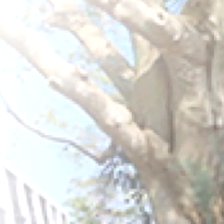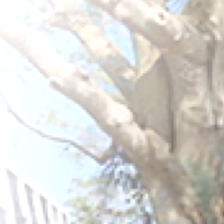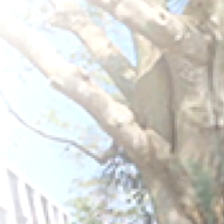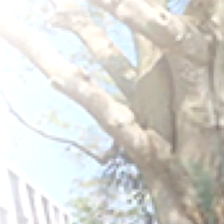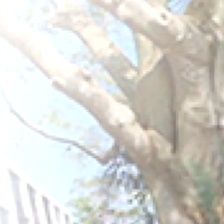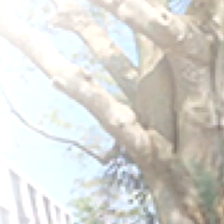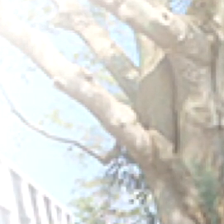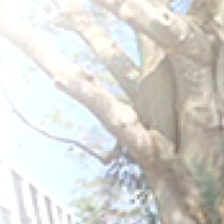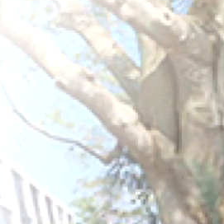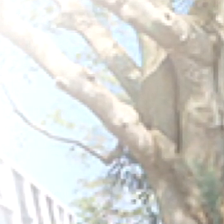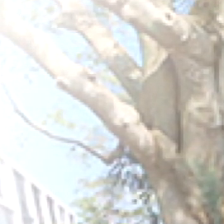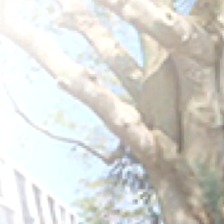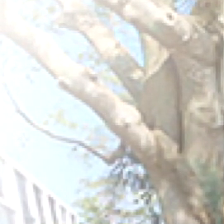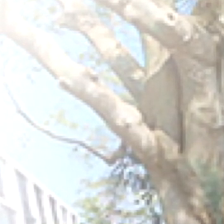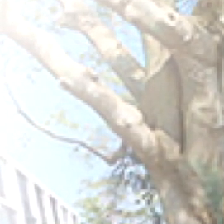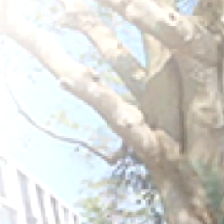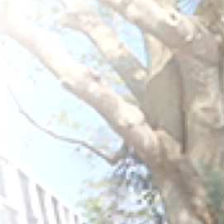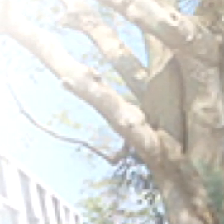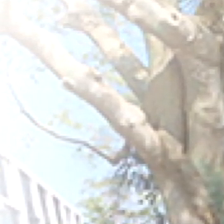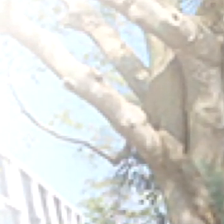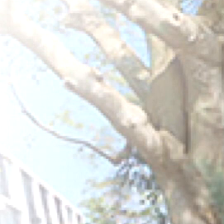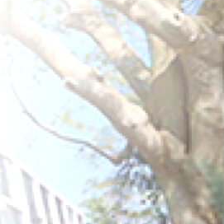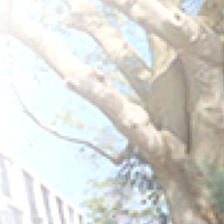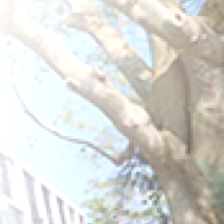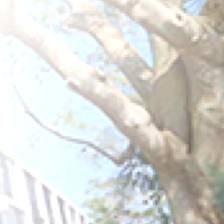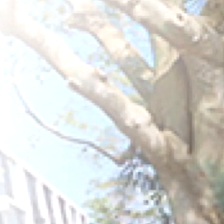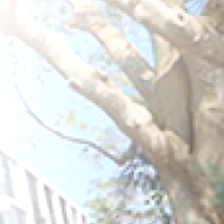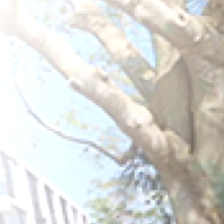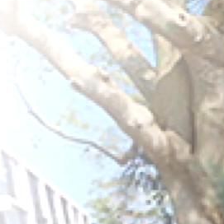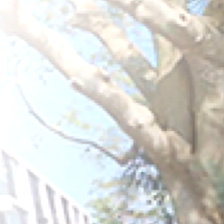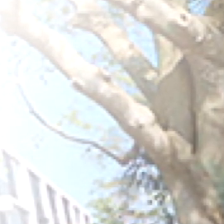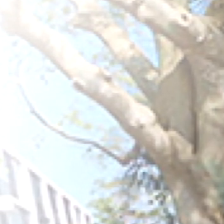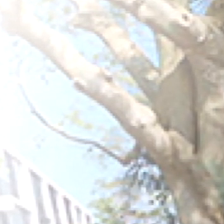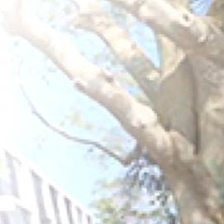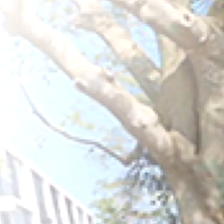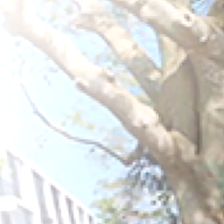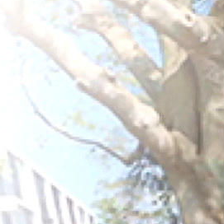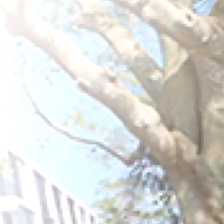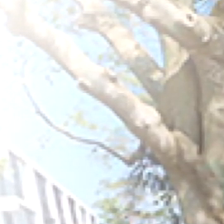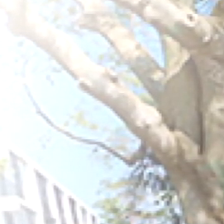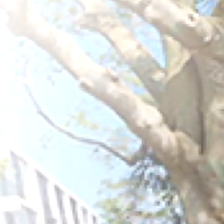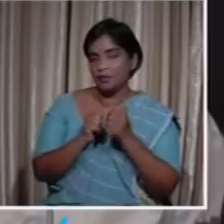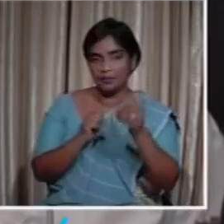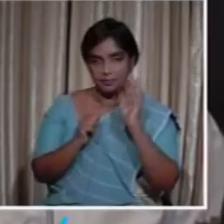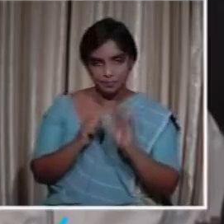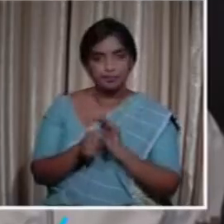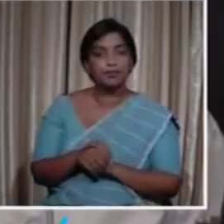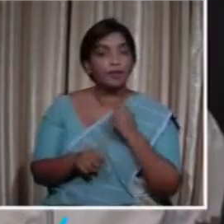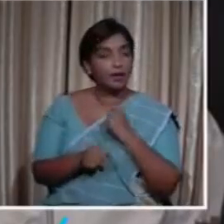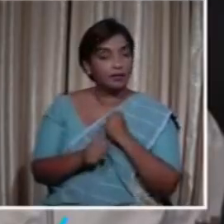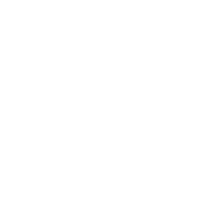basis. 1,888 Chinese-funded apartments to be awarded for free via a dedicated program.